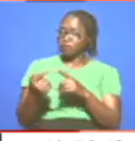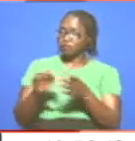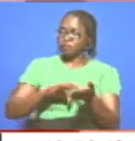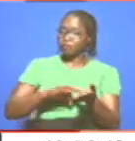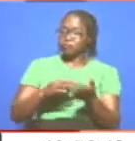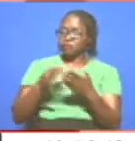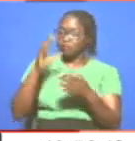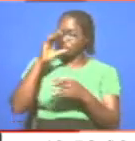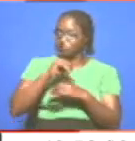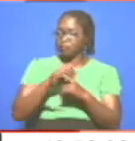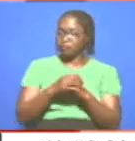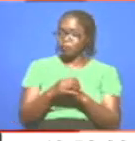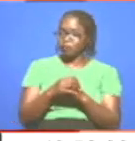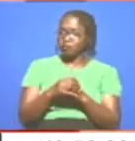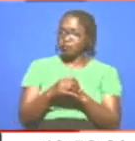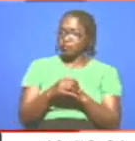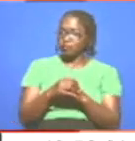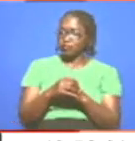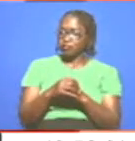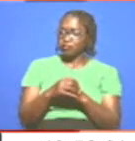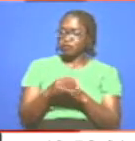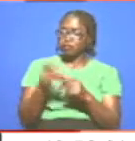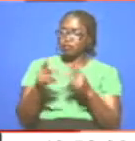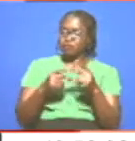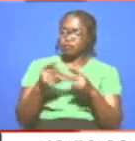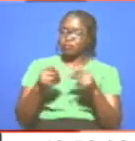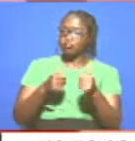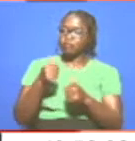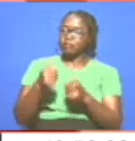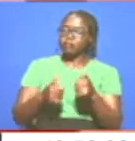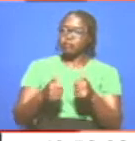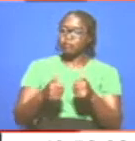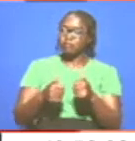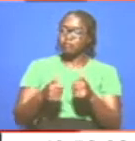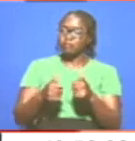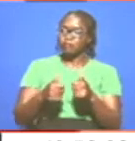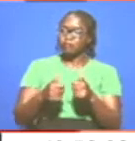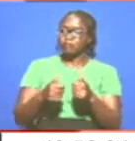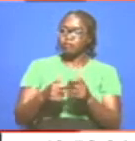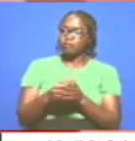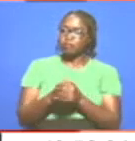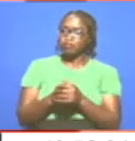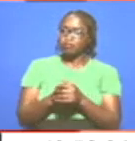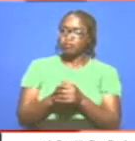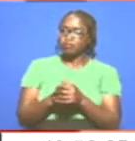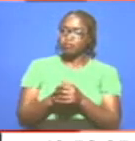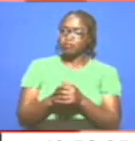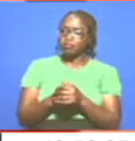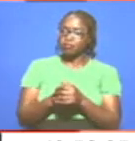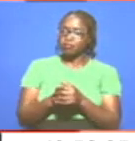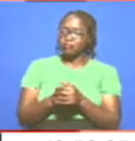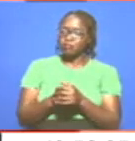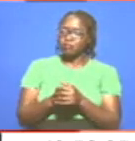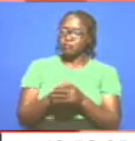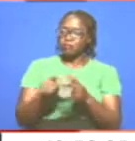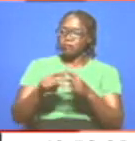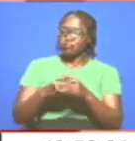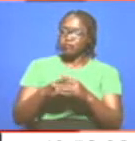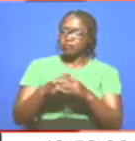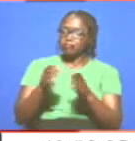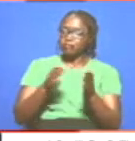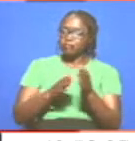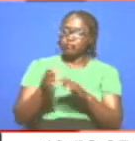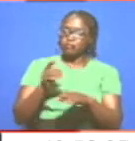missed? Yeah. What is the process? And that's what he said earlier. We'll start that process when you have our first board